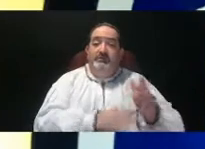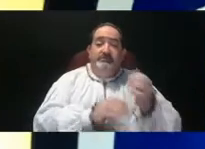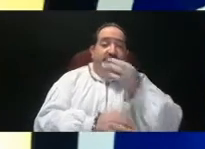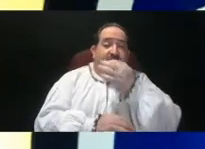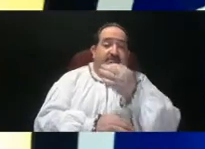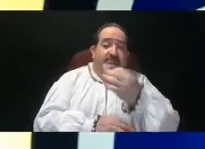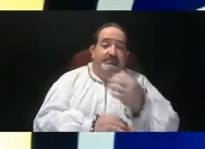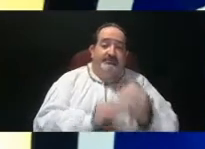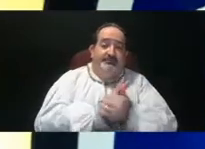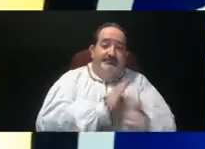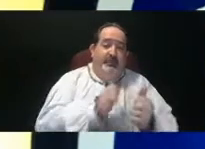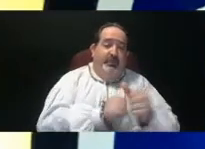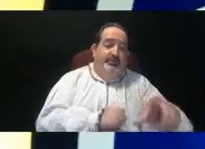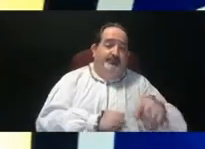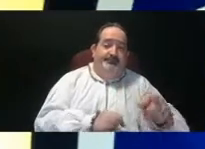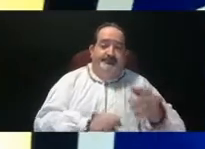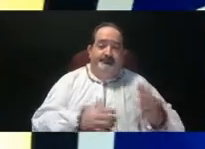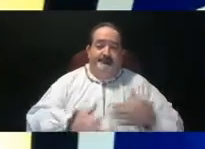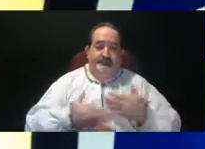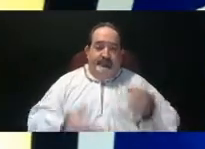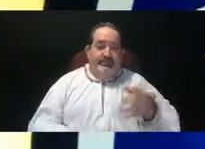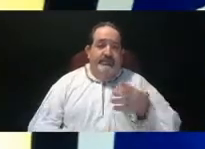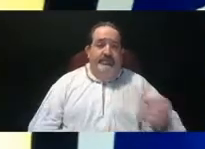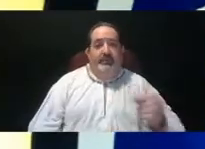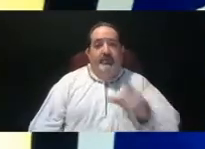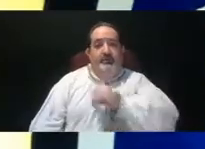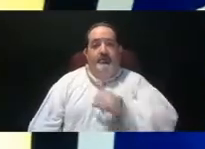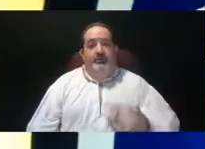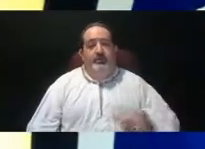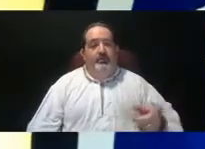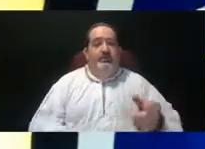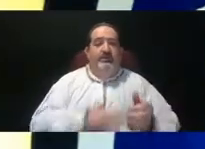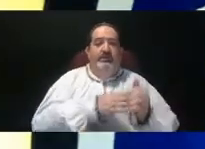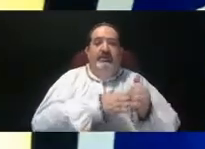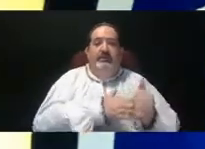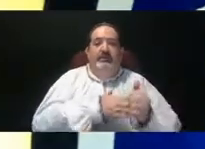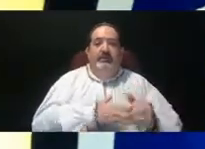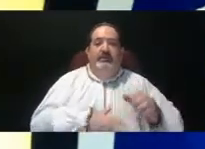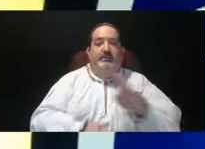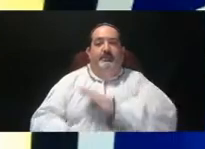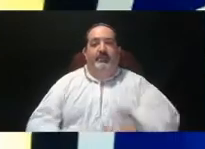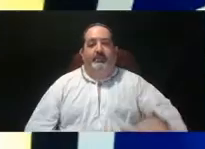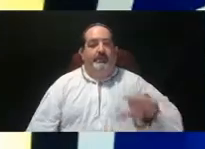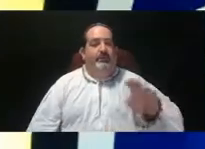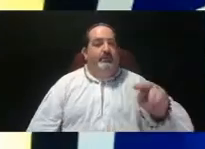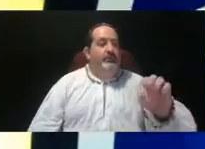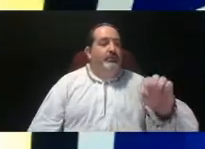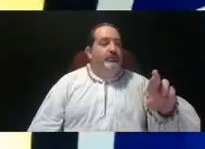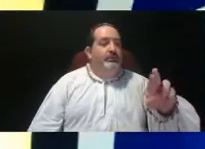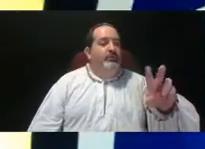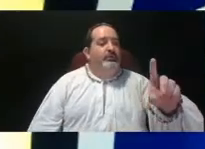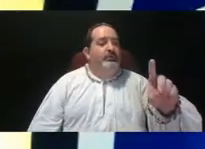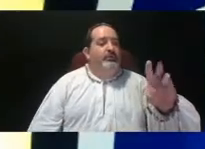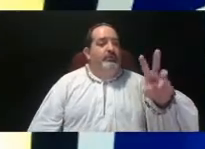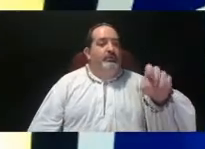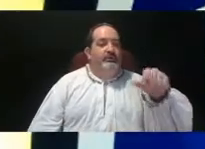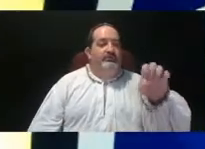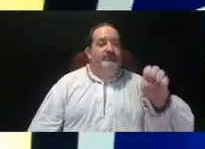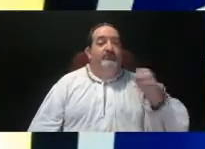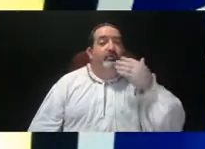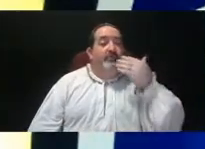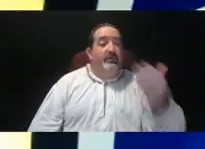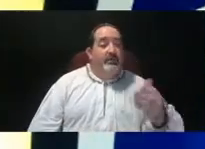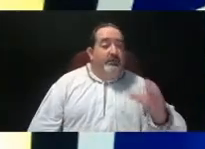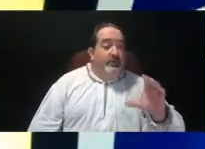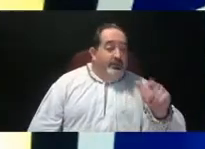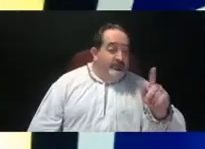leading, along with her lord, our barony of Nordvaka. So again, thank you, Clota, and welcome to the